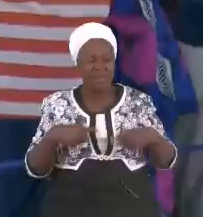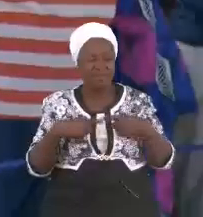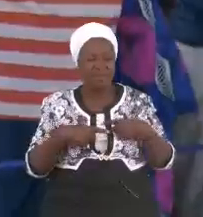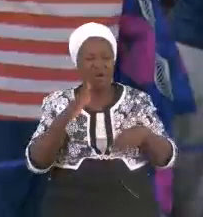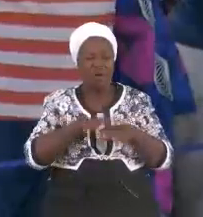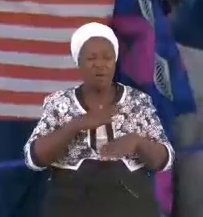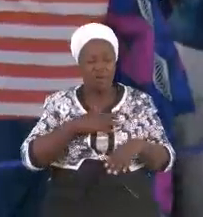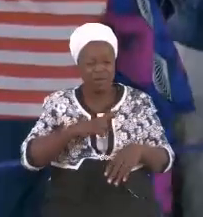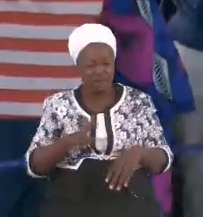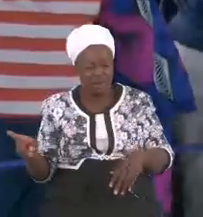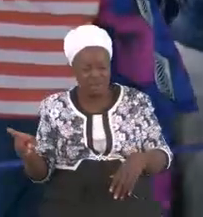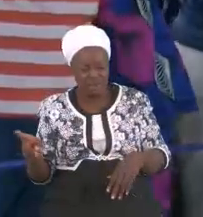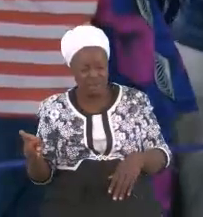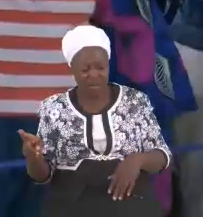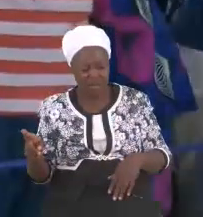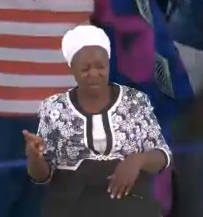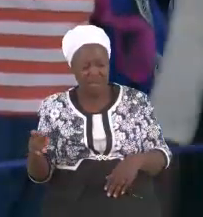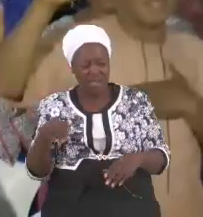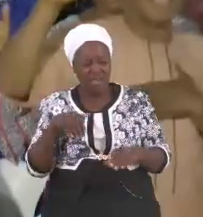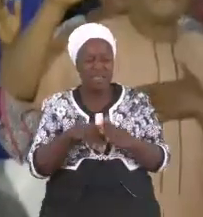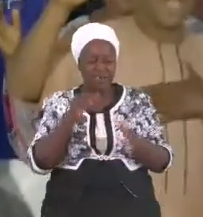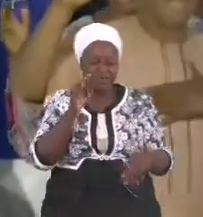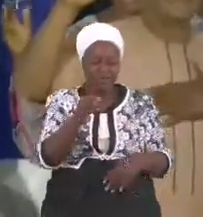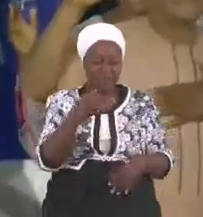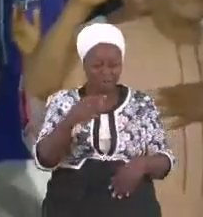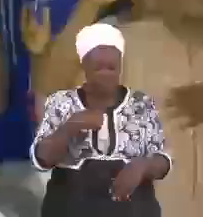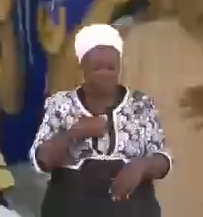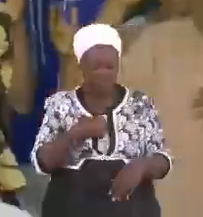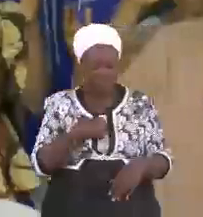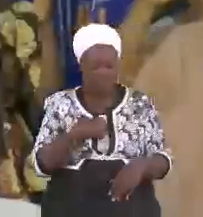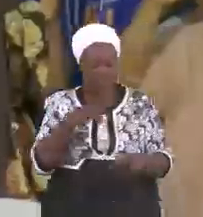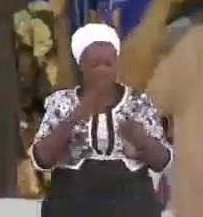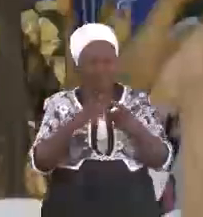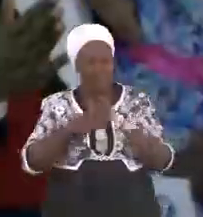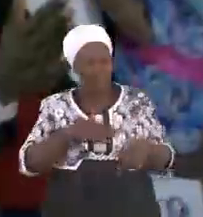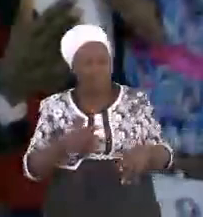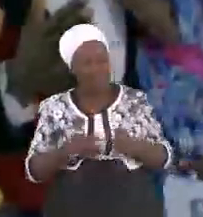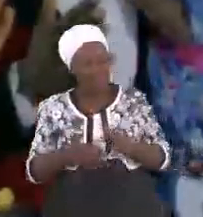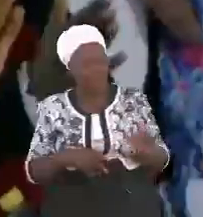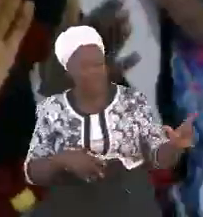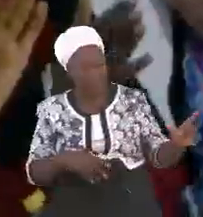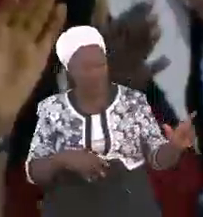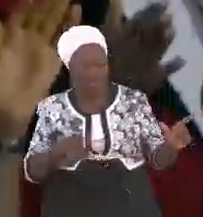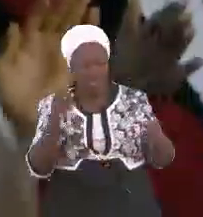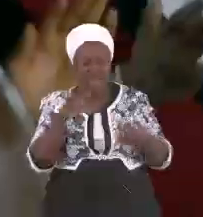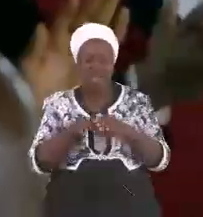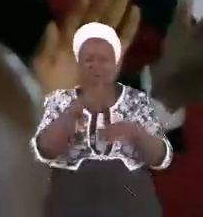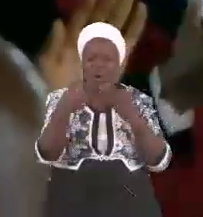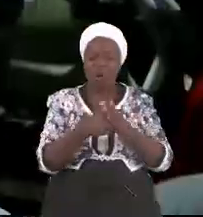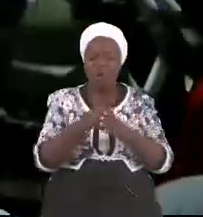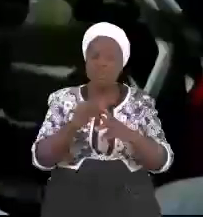right, in front of me, to my left, in all the various